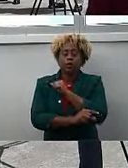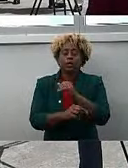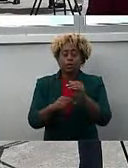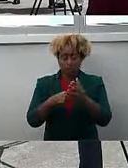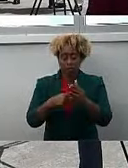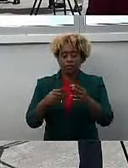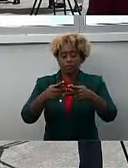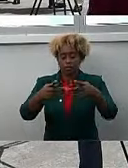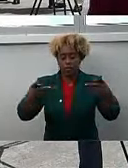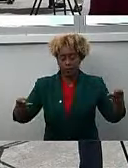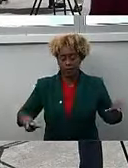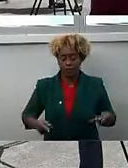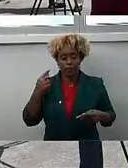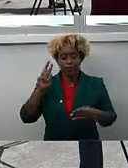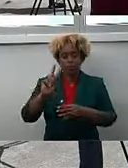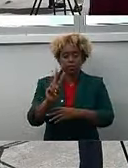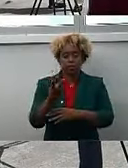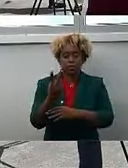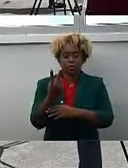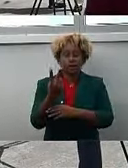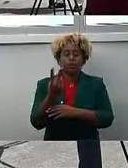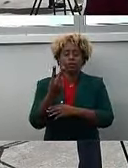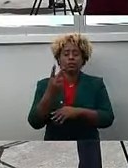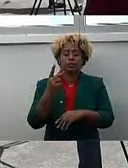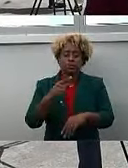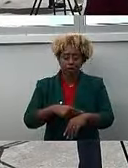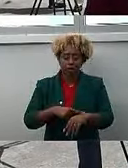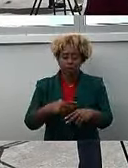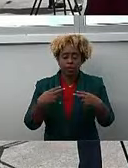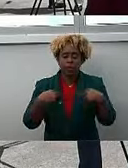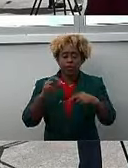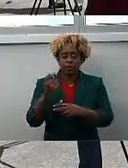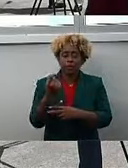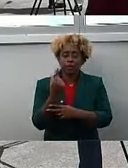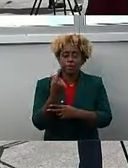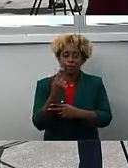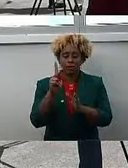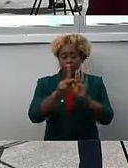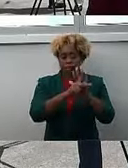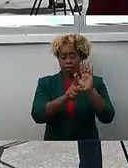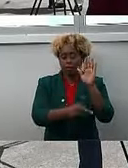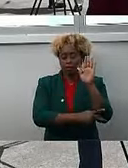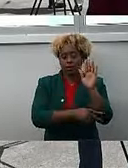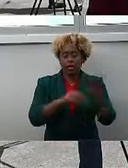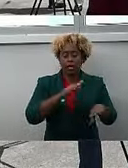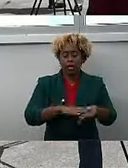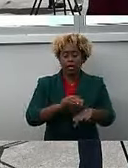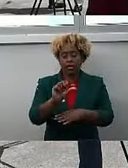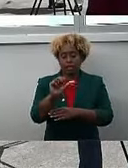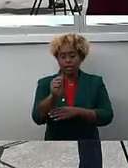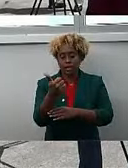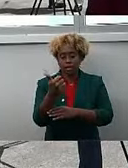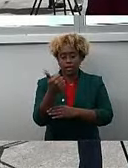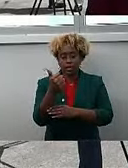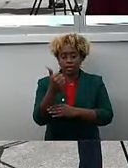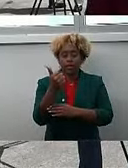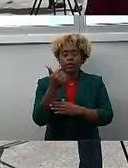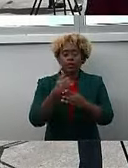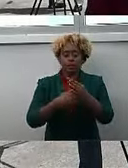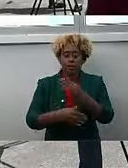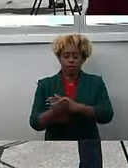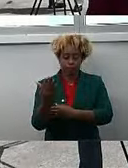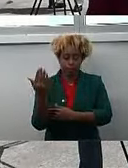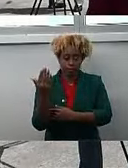the second session of the 11th Parliament shall be held at 10 o'clock in the forenoon on Tuesday, the 26th day